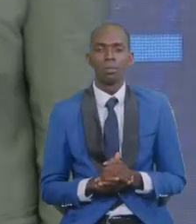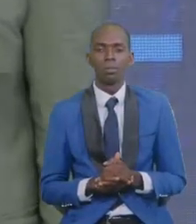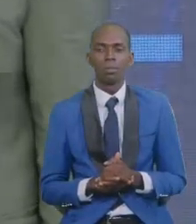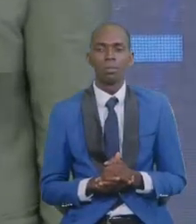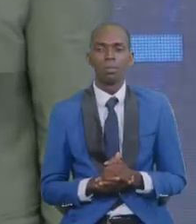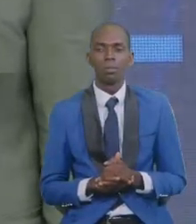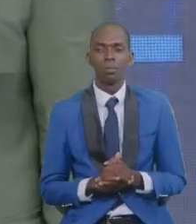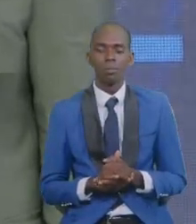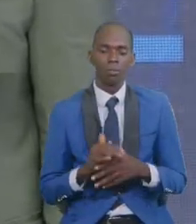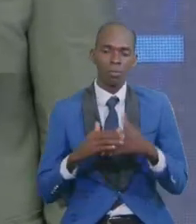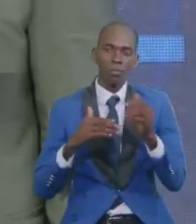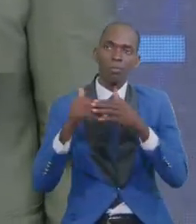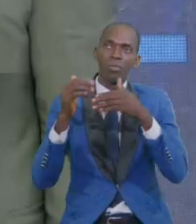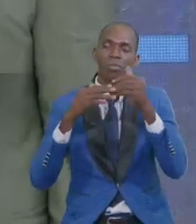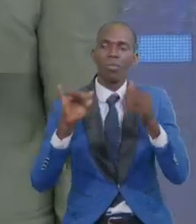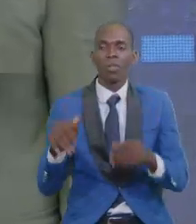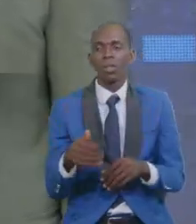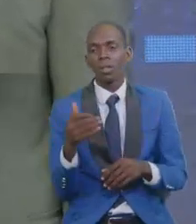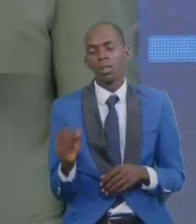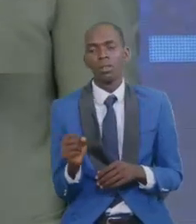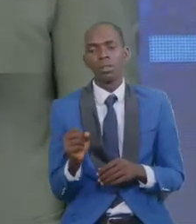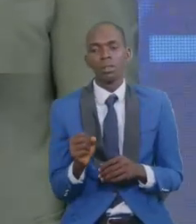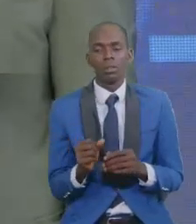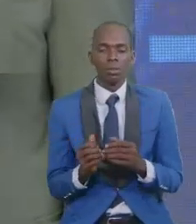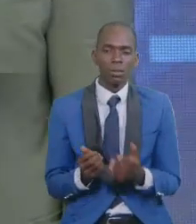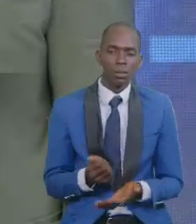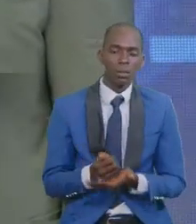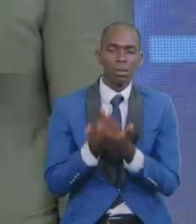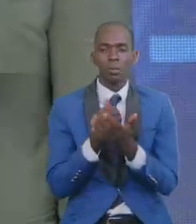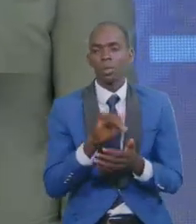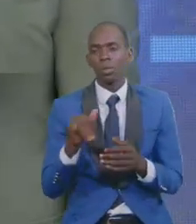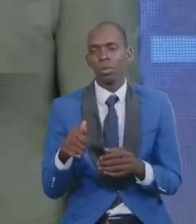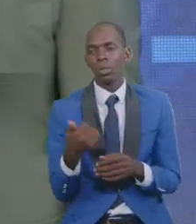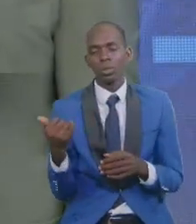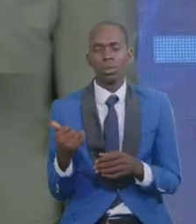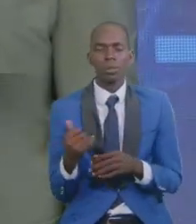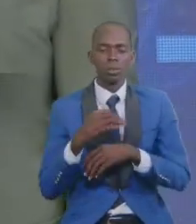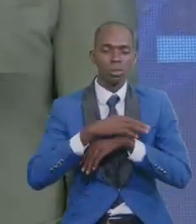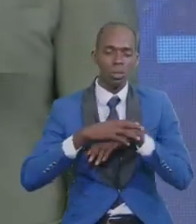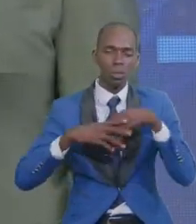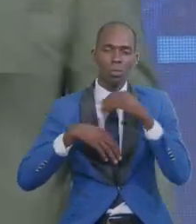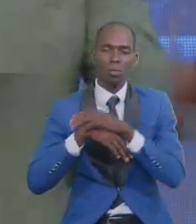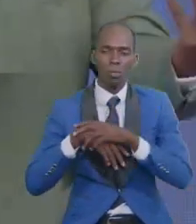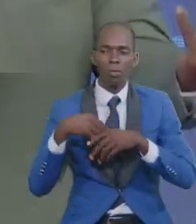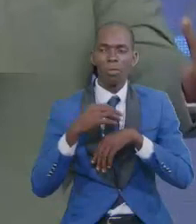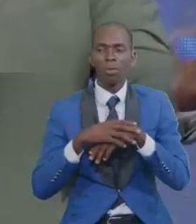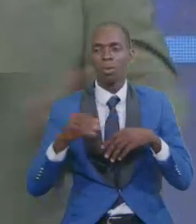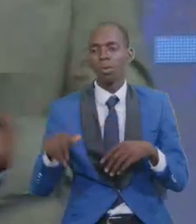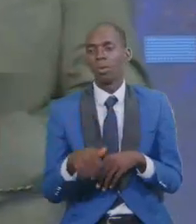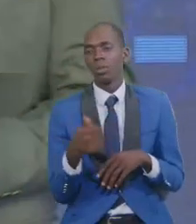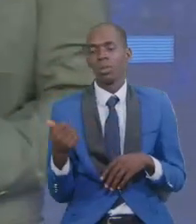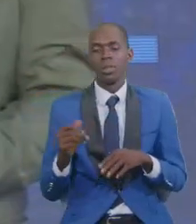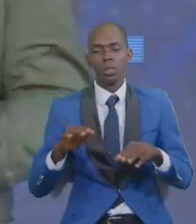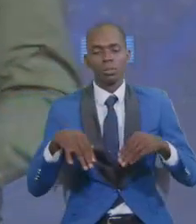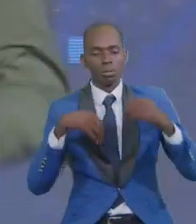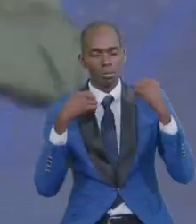Edify others. Build up others. Comfort others. Strengthen